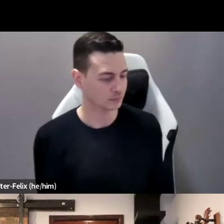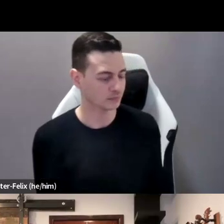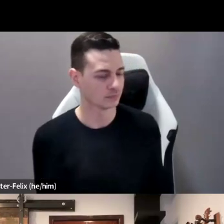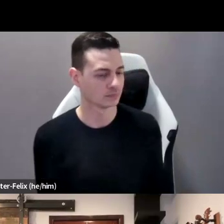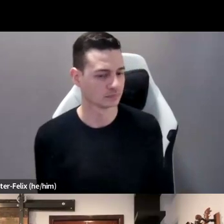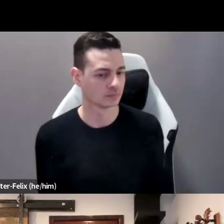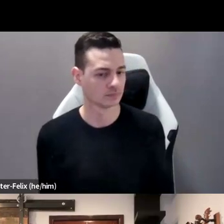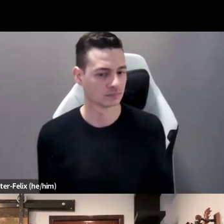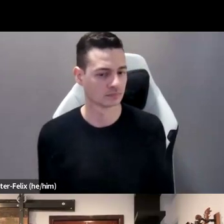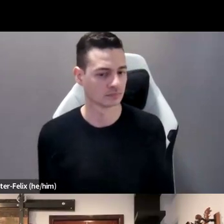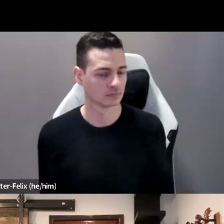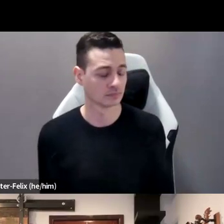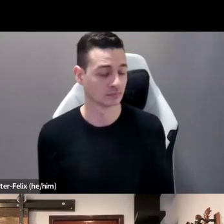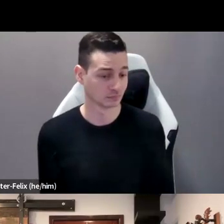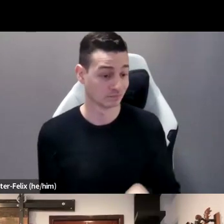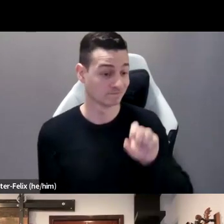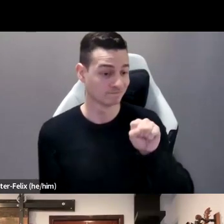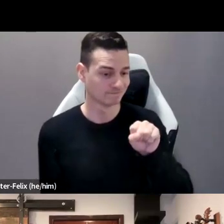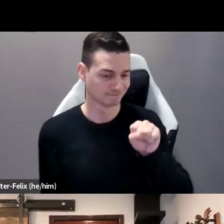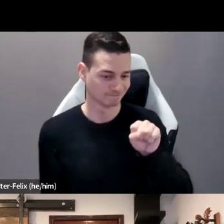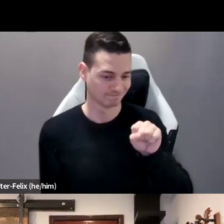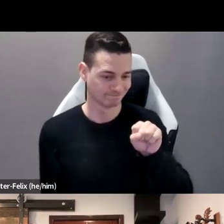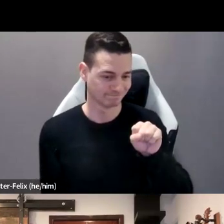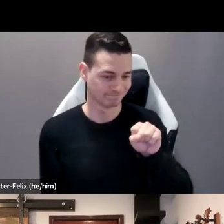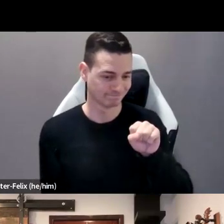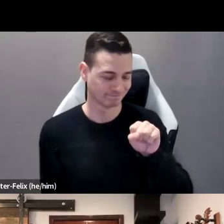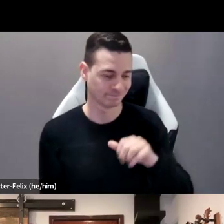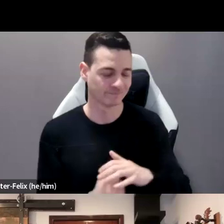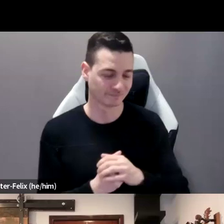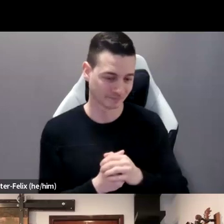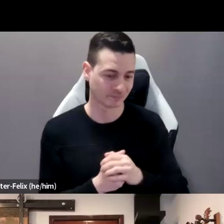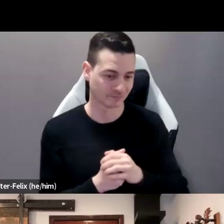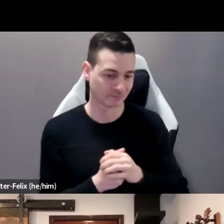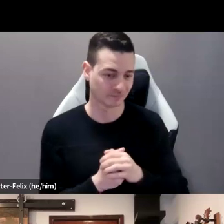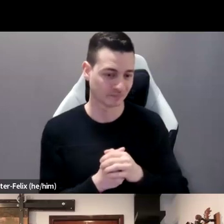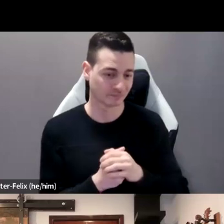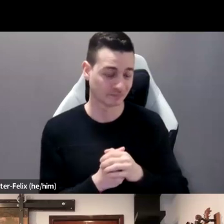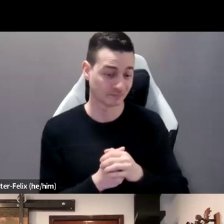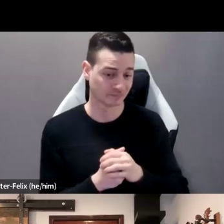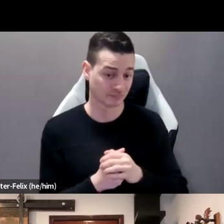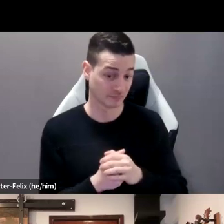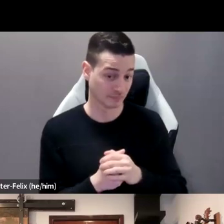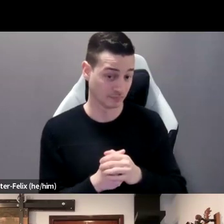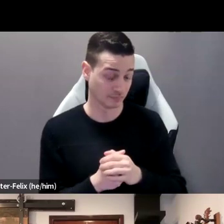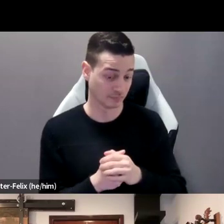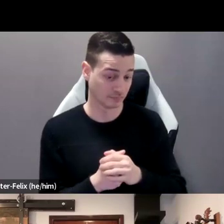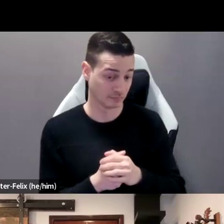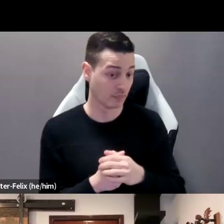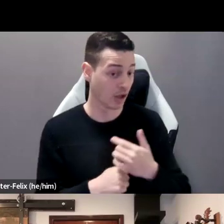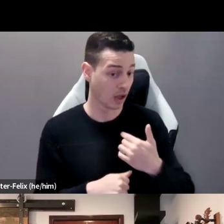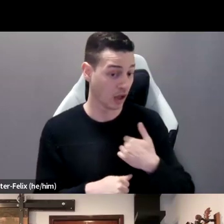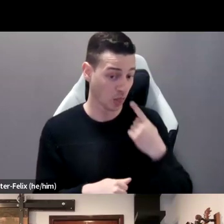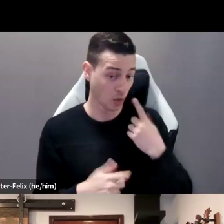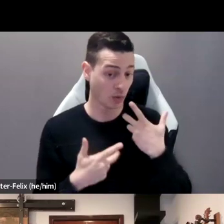Yeah. So one of the main things that I found interesting about the results from the